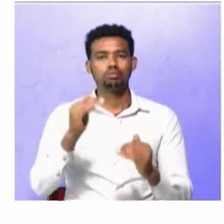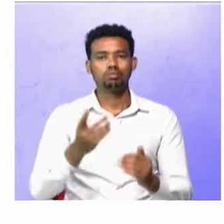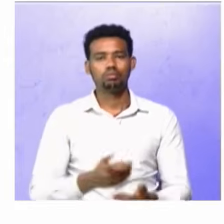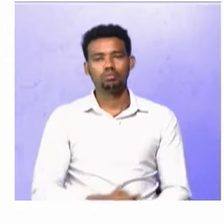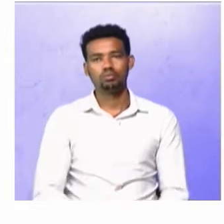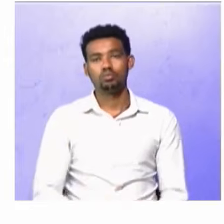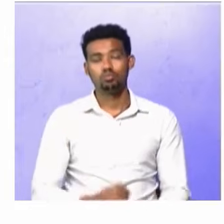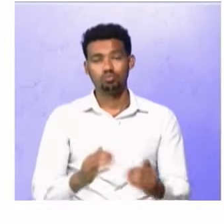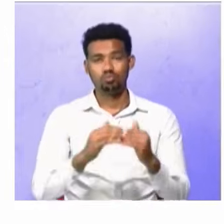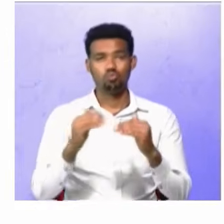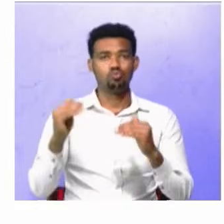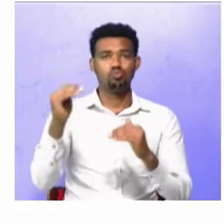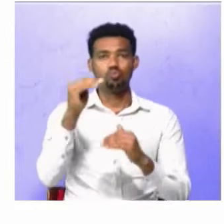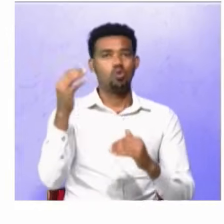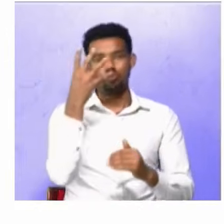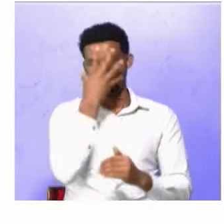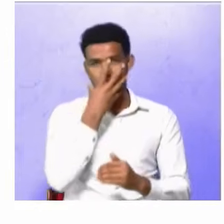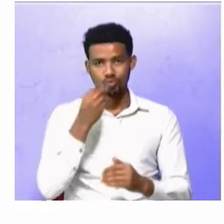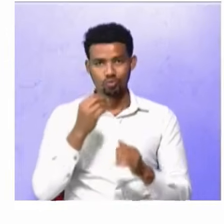beautiful.